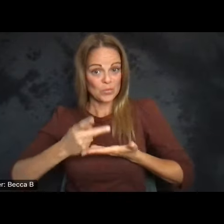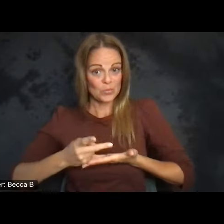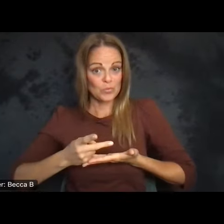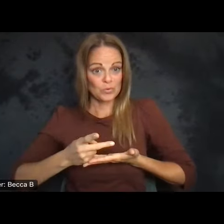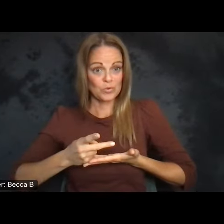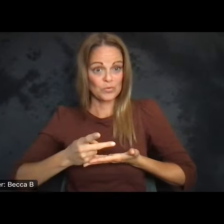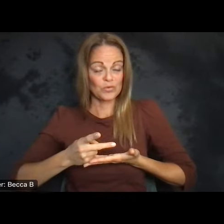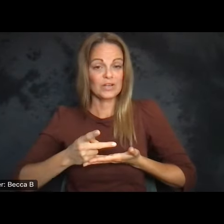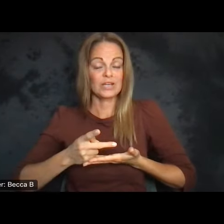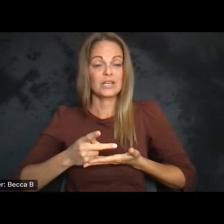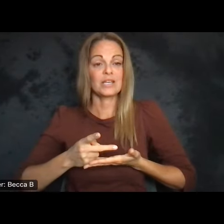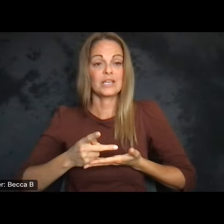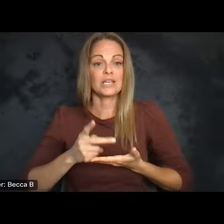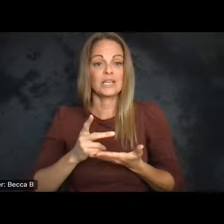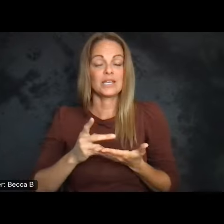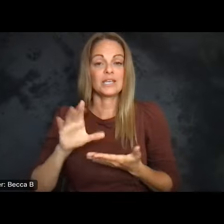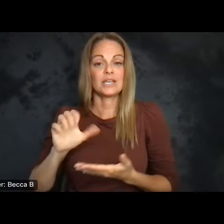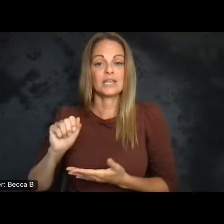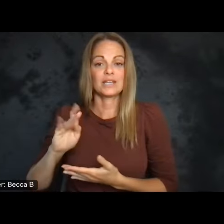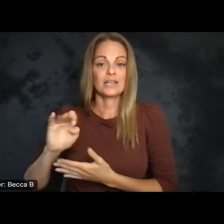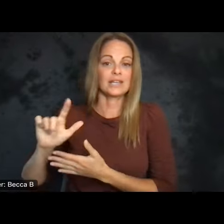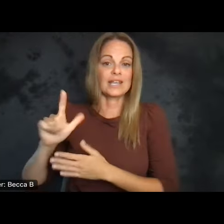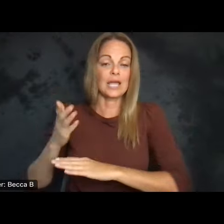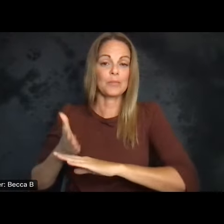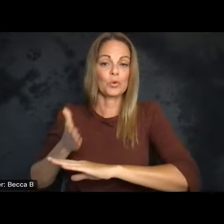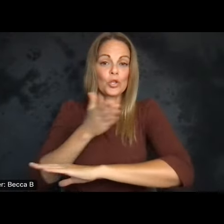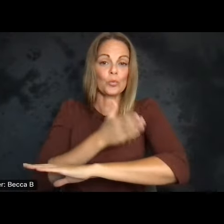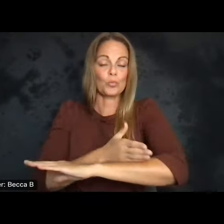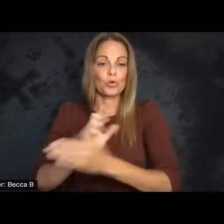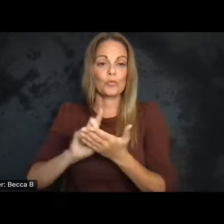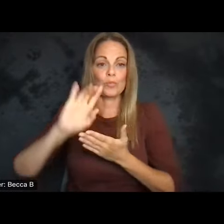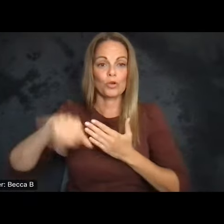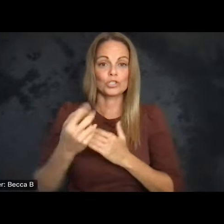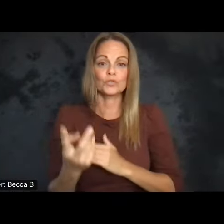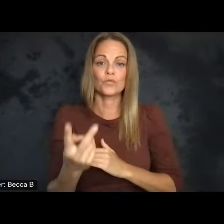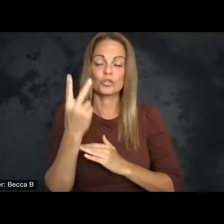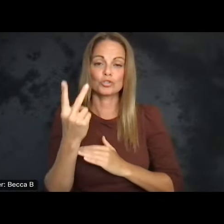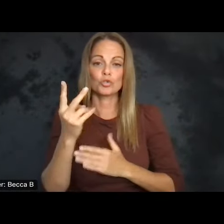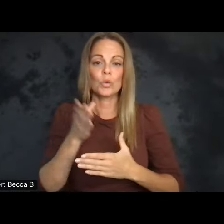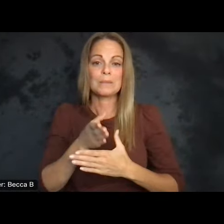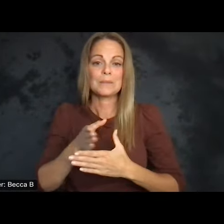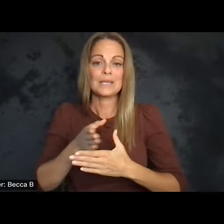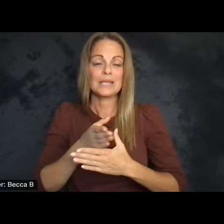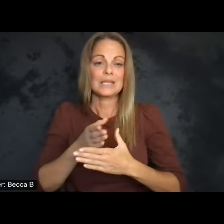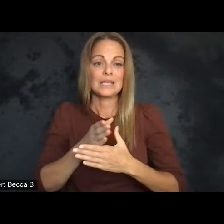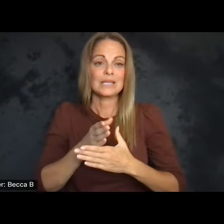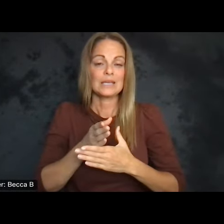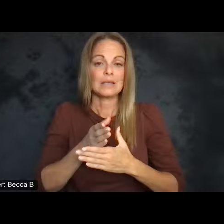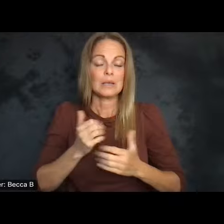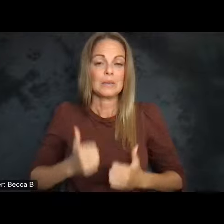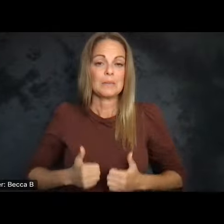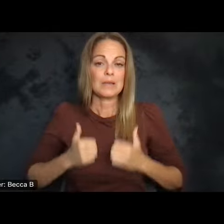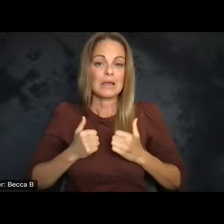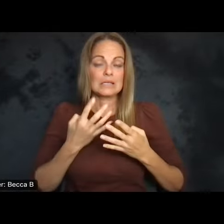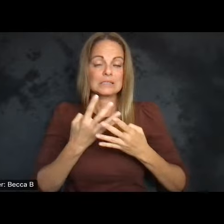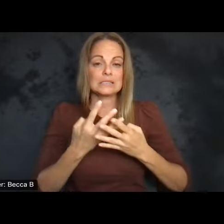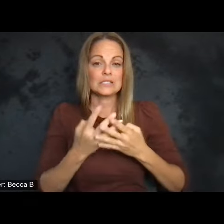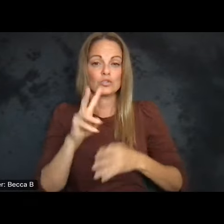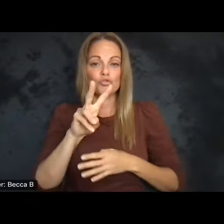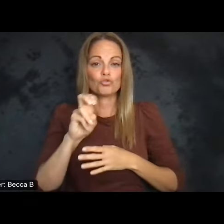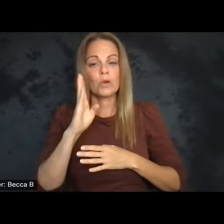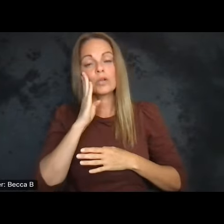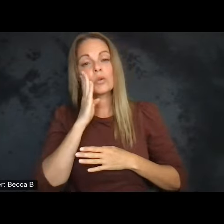capital improvement projects for 2 medium custody, 200-bed housing units in Winfield, and